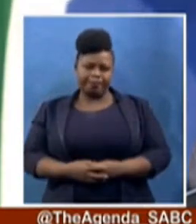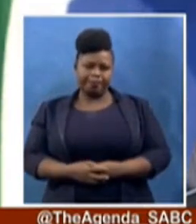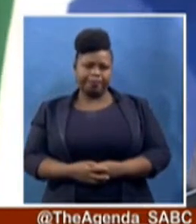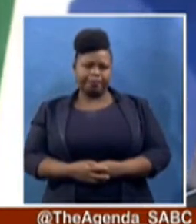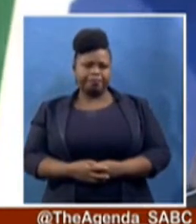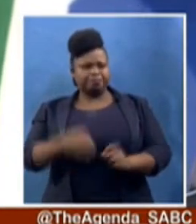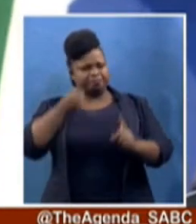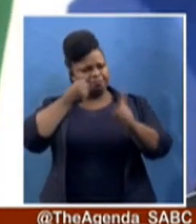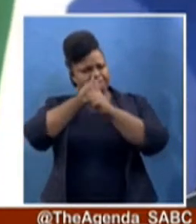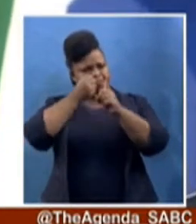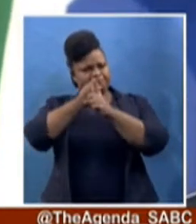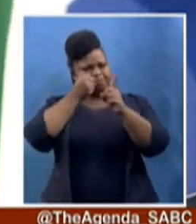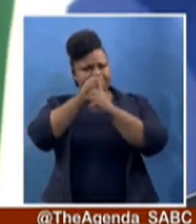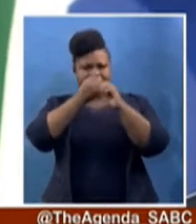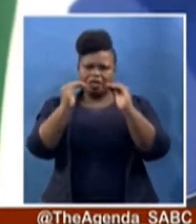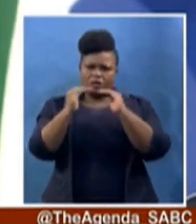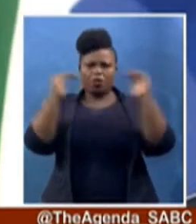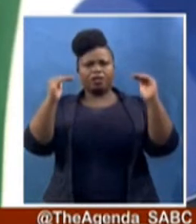non-racialism,